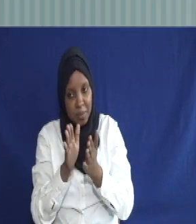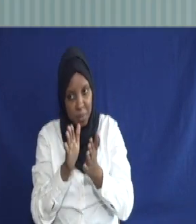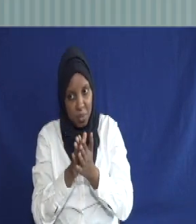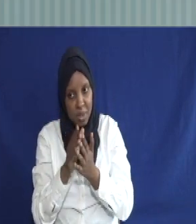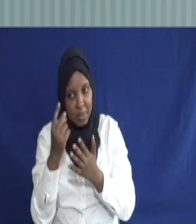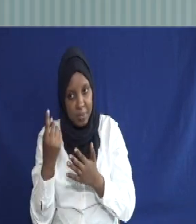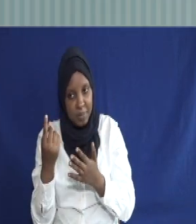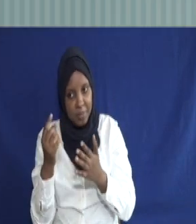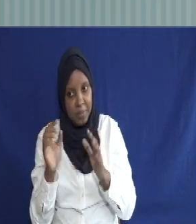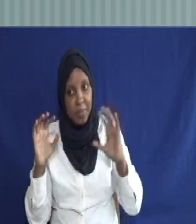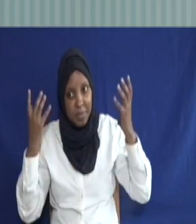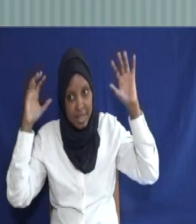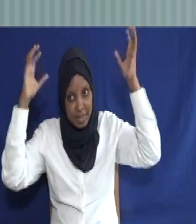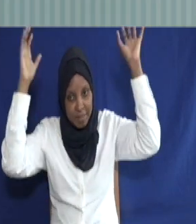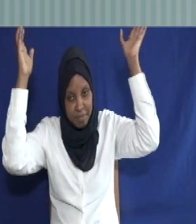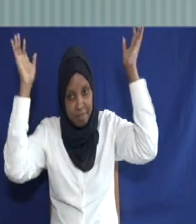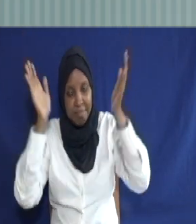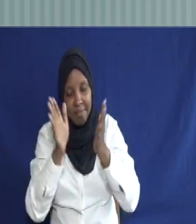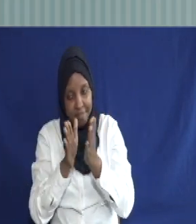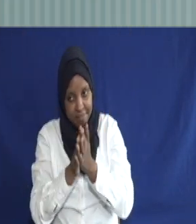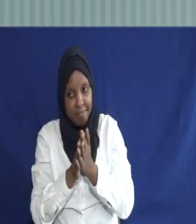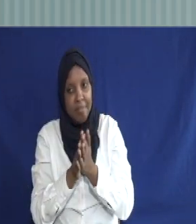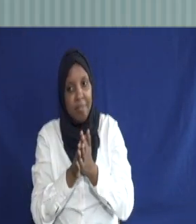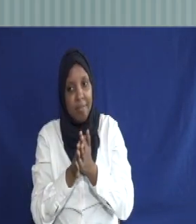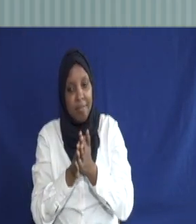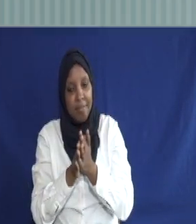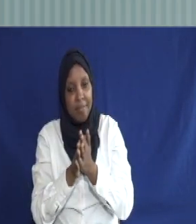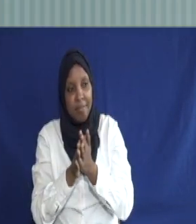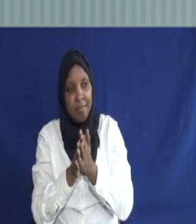once. Because 1 square is 1.